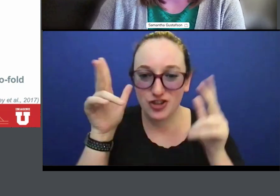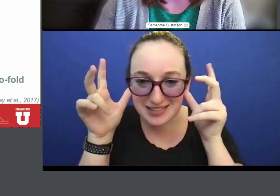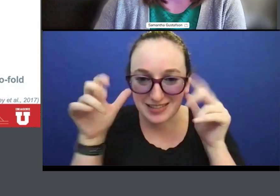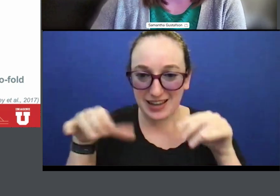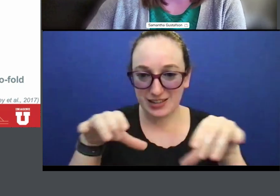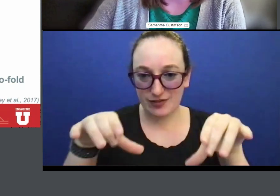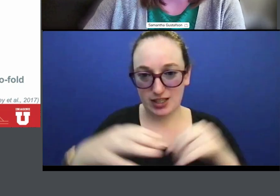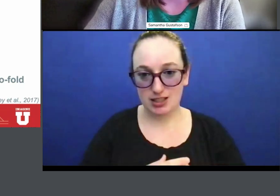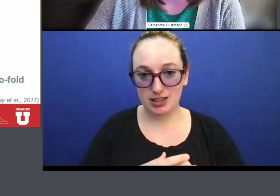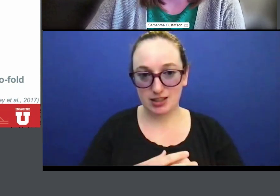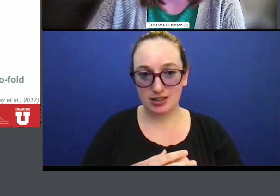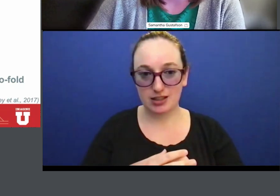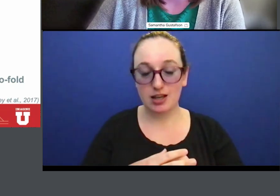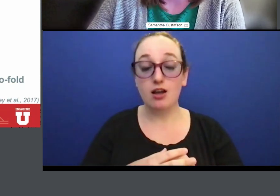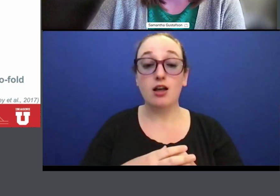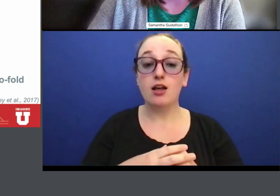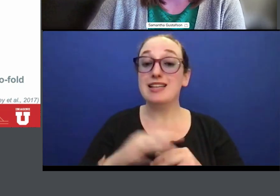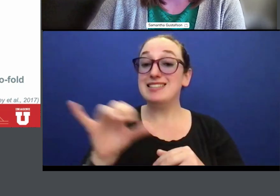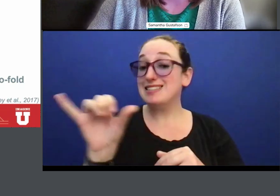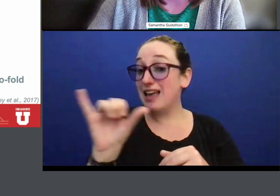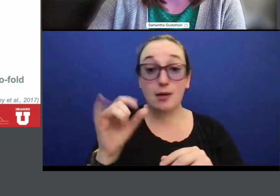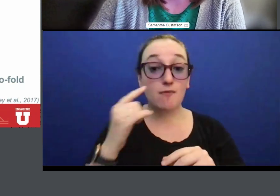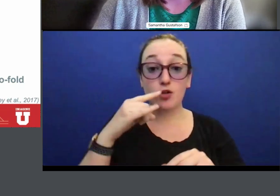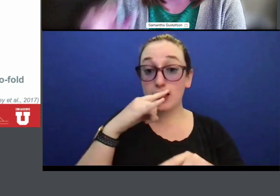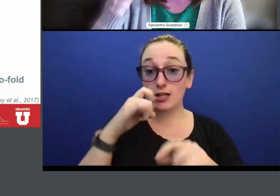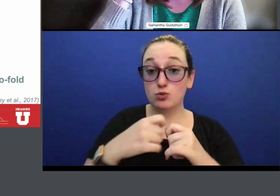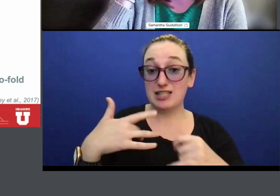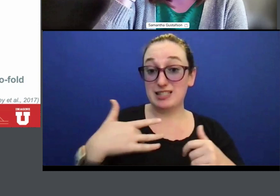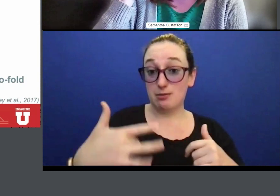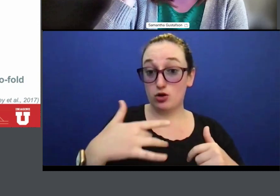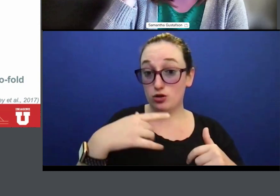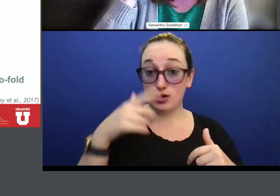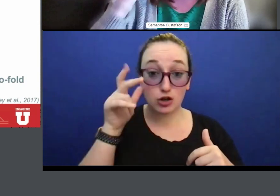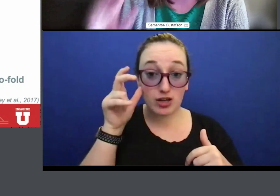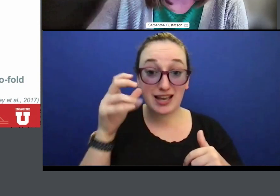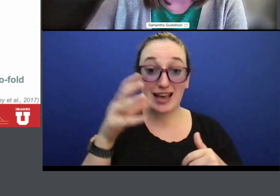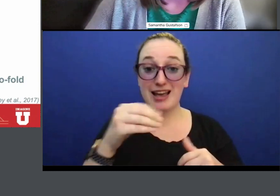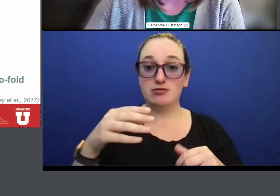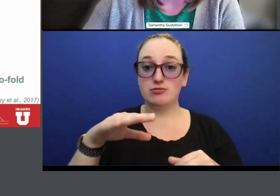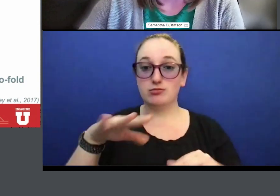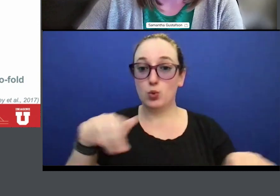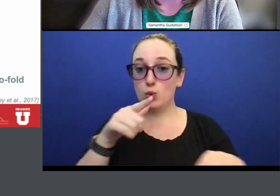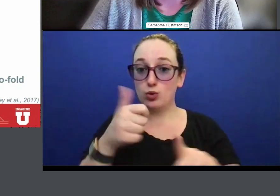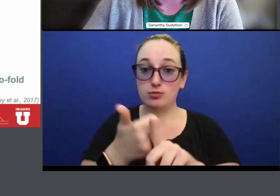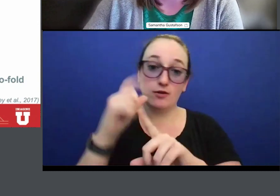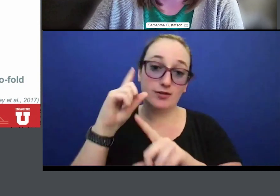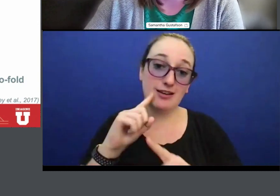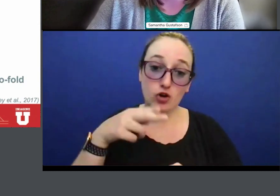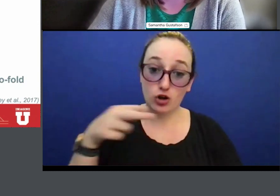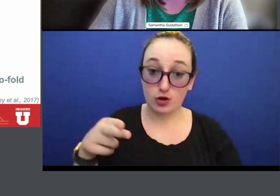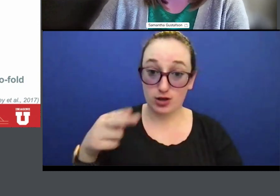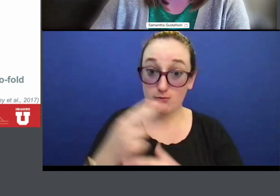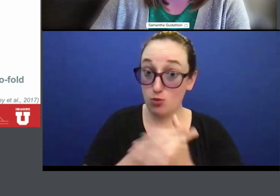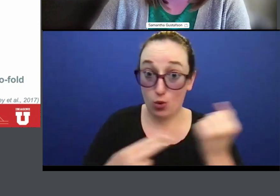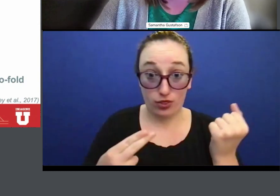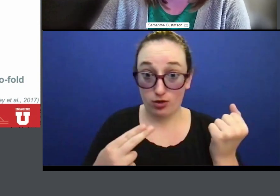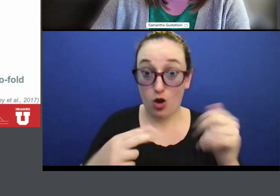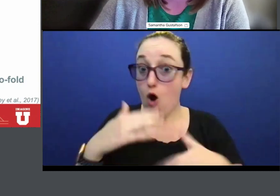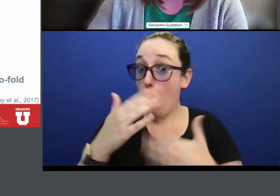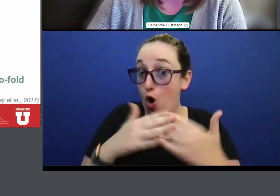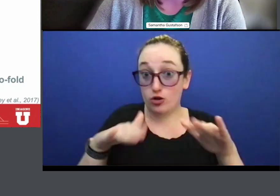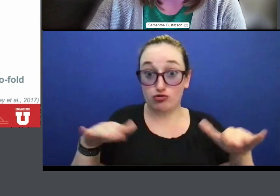were no differences between the children with typical hearing and the children who are deaf or hard of hearing. So that tells us that all